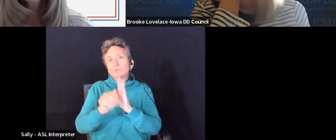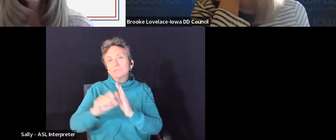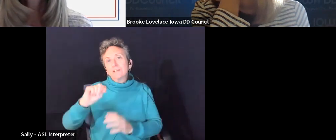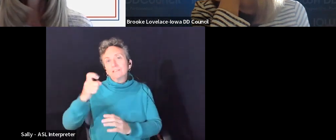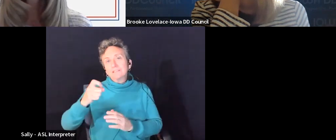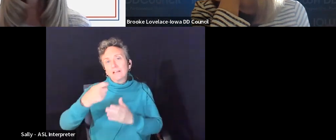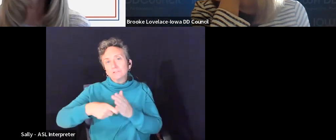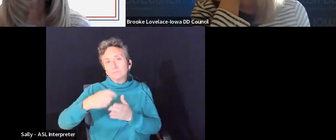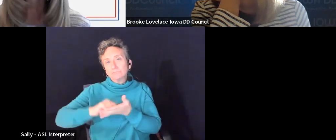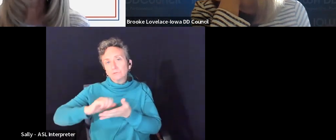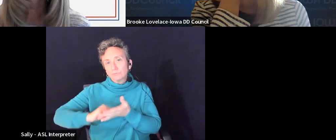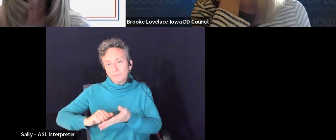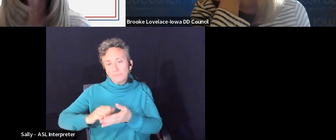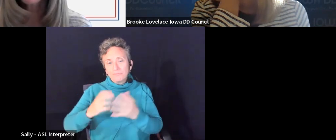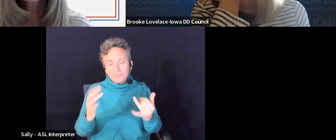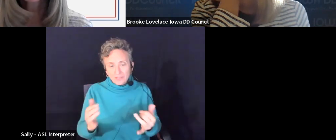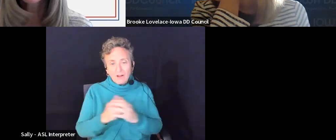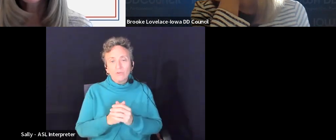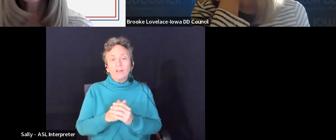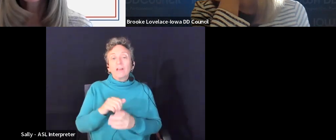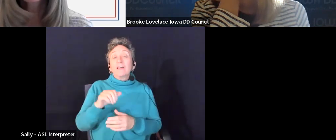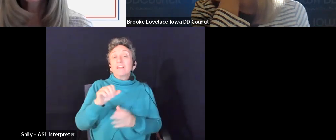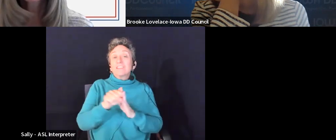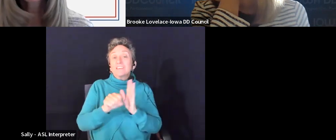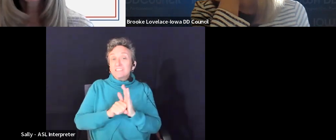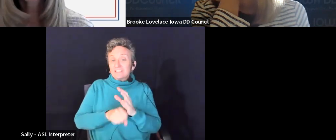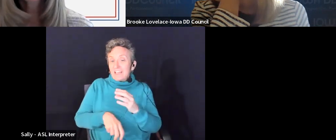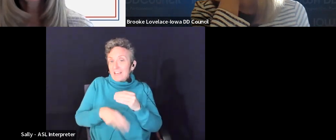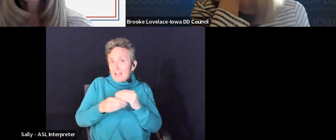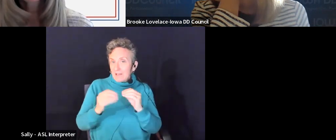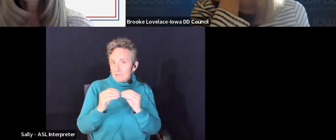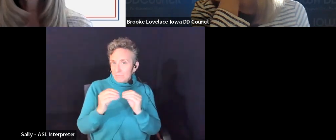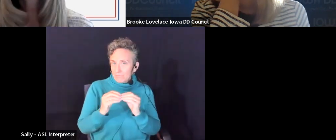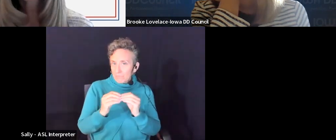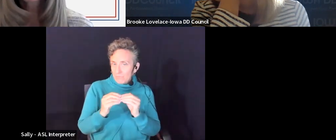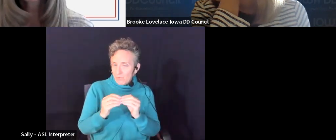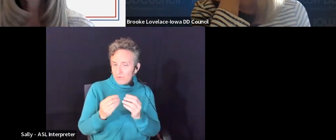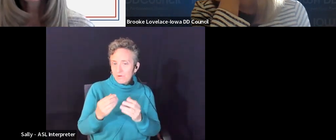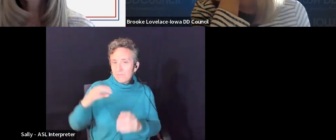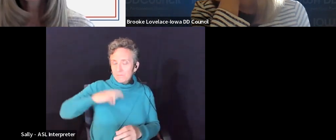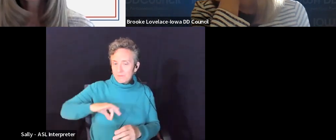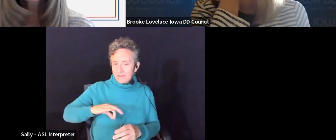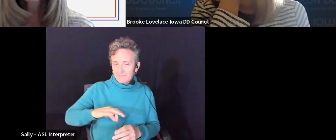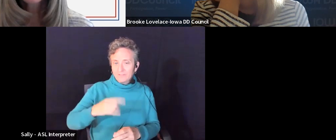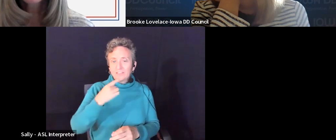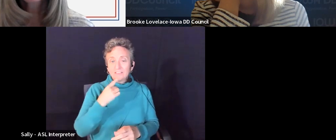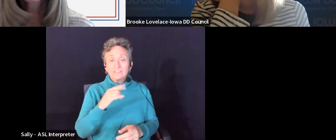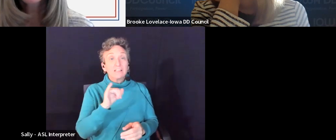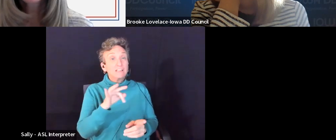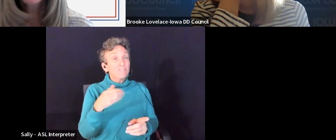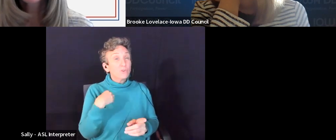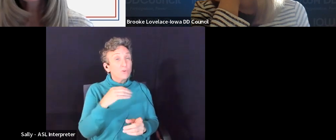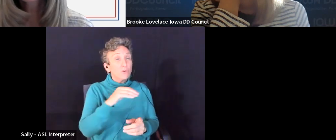funds. But the state sweetened the pot, just like they did in the 529 arena, with a state tax deduction for any